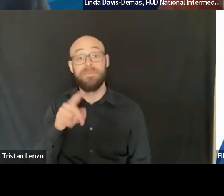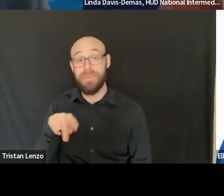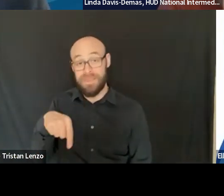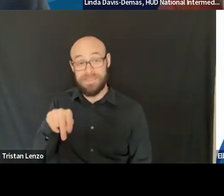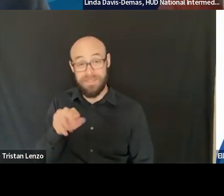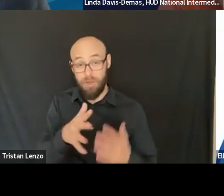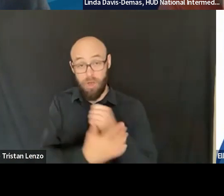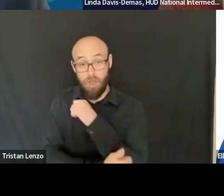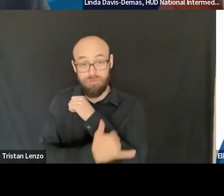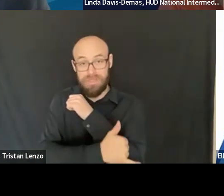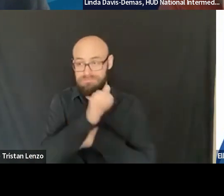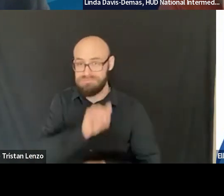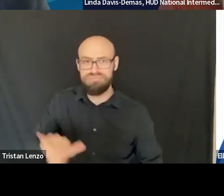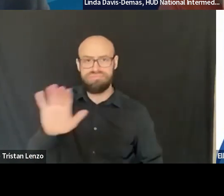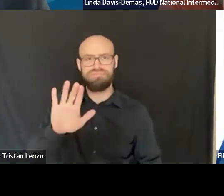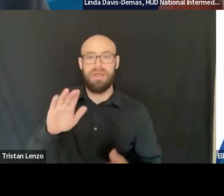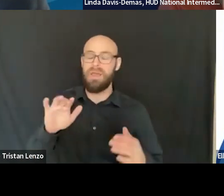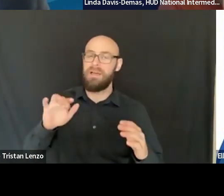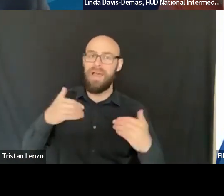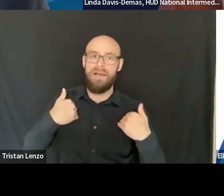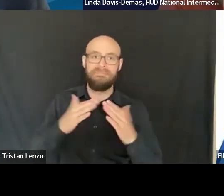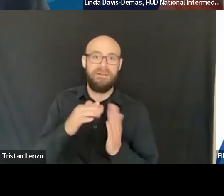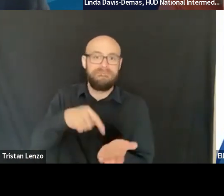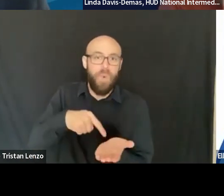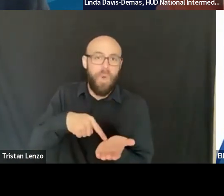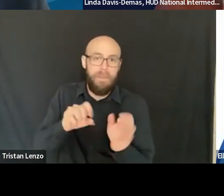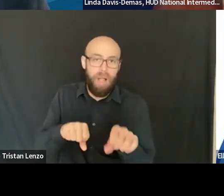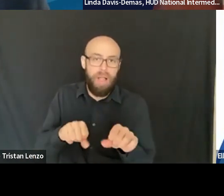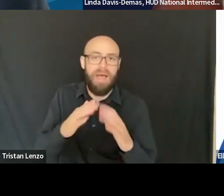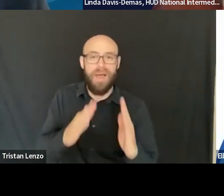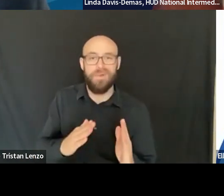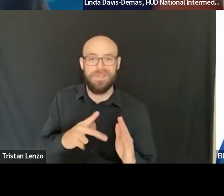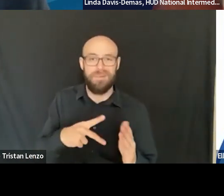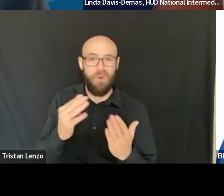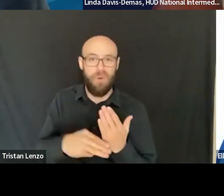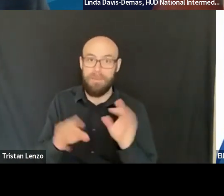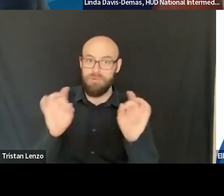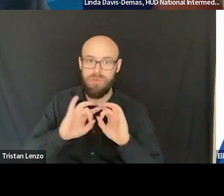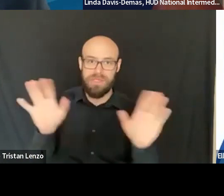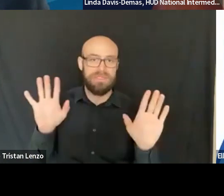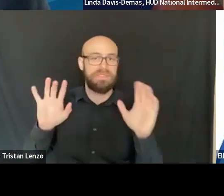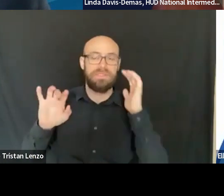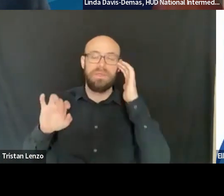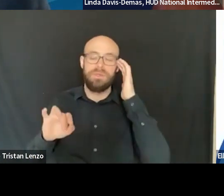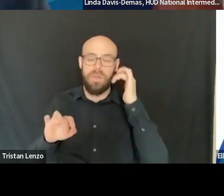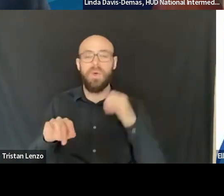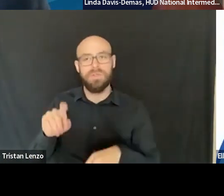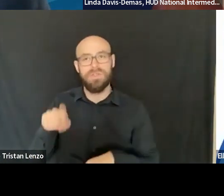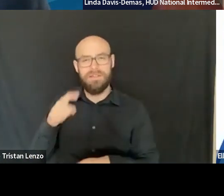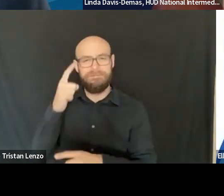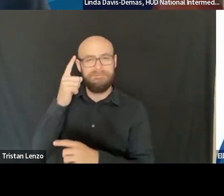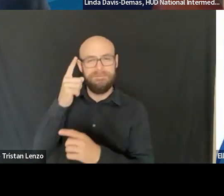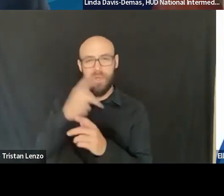can't think of a better time for counselors to be more involved in helping people find the housing that's going to best meet their situation. And so I